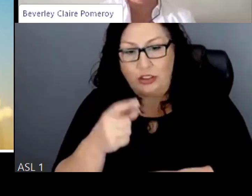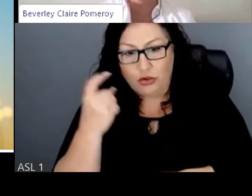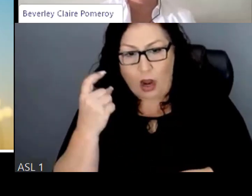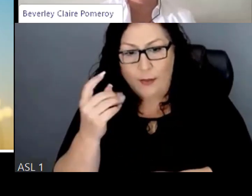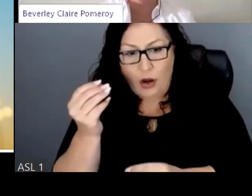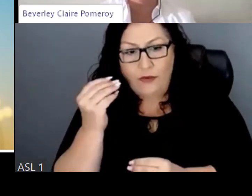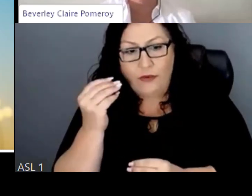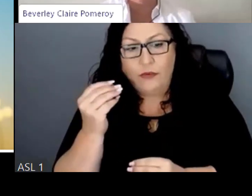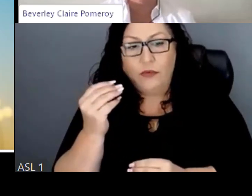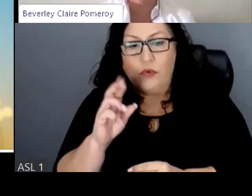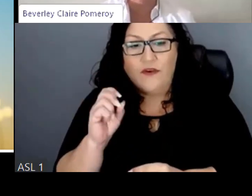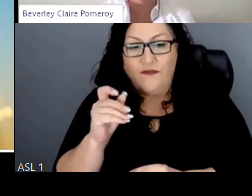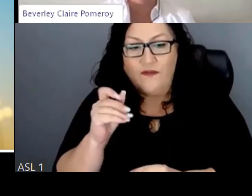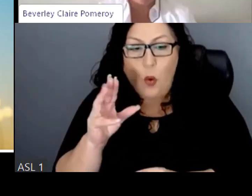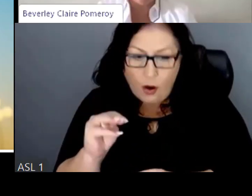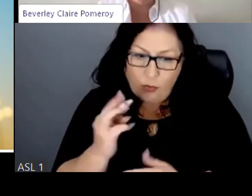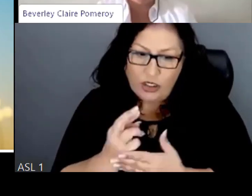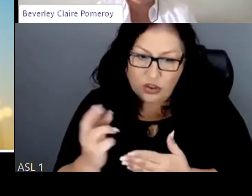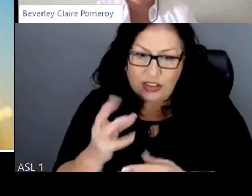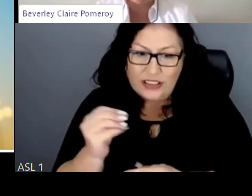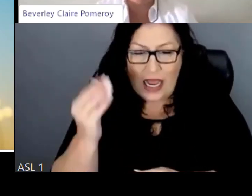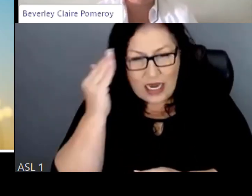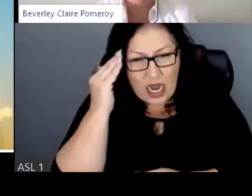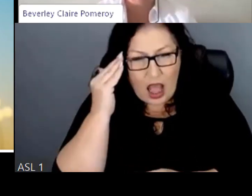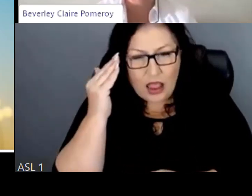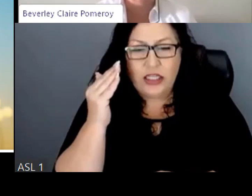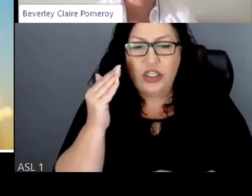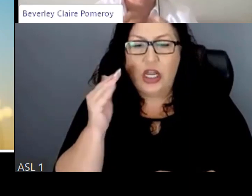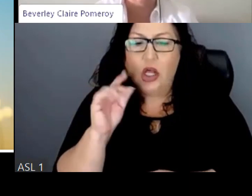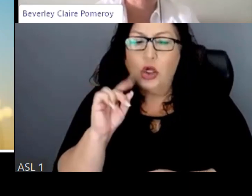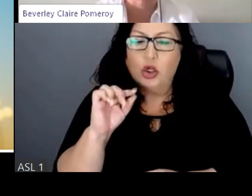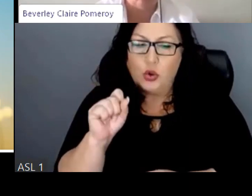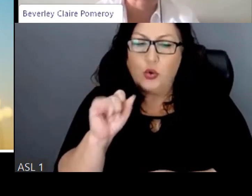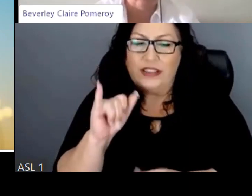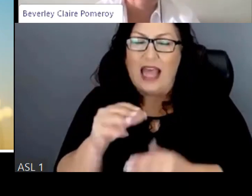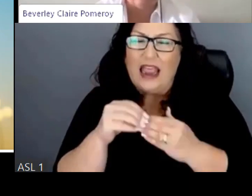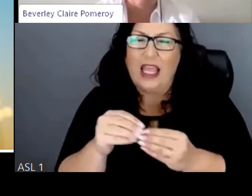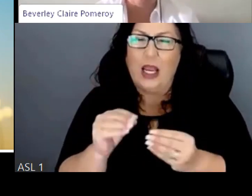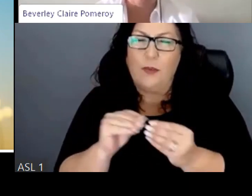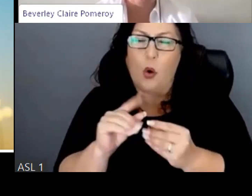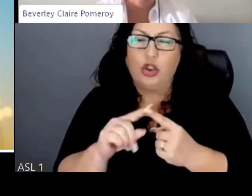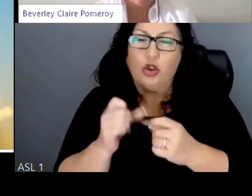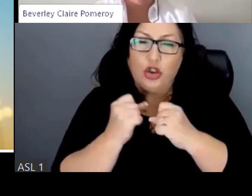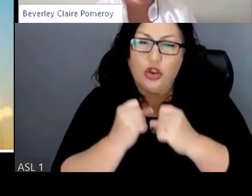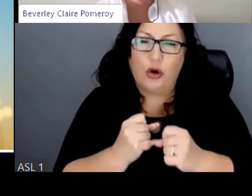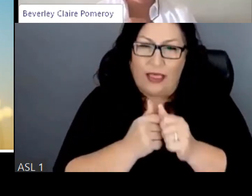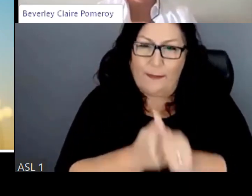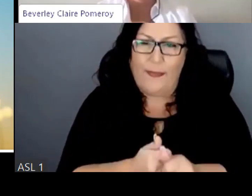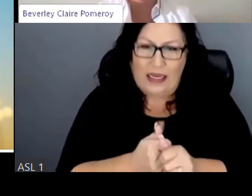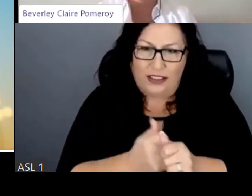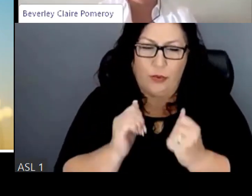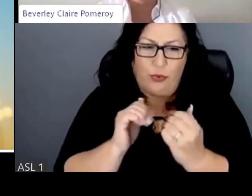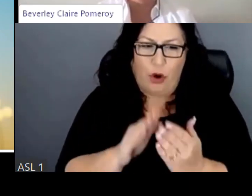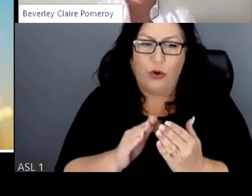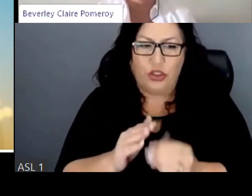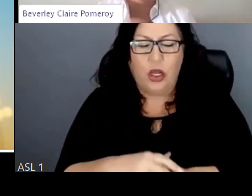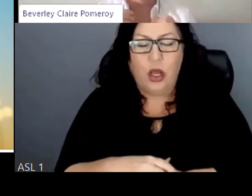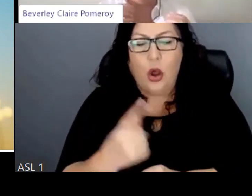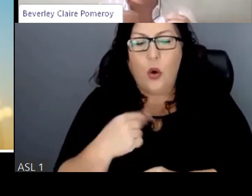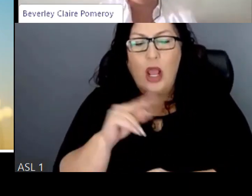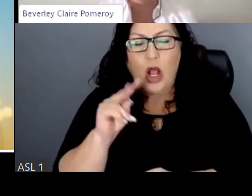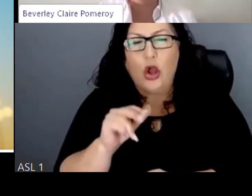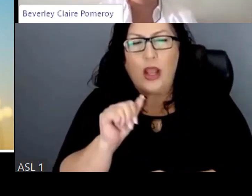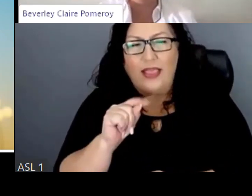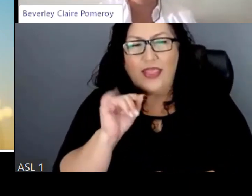and knowledge tools to lean more into a strength-based approach. So what we started to do is look at resiliency, the